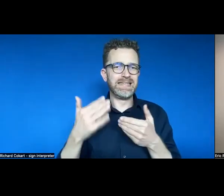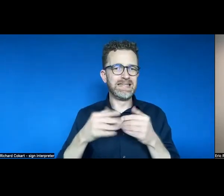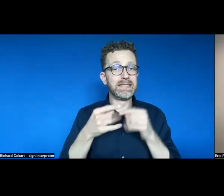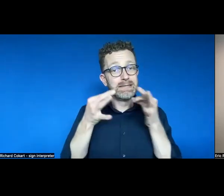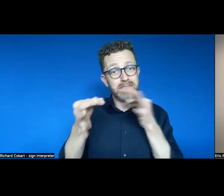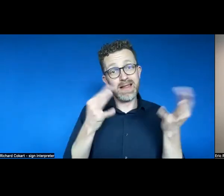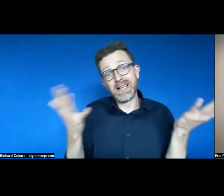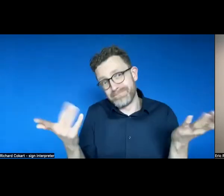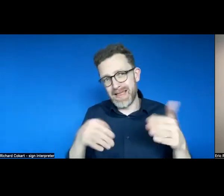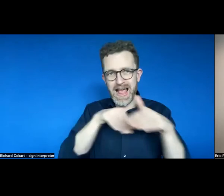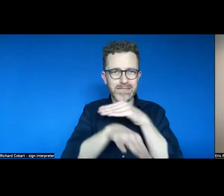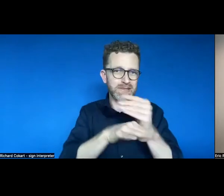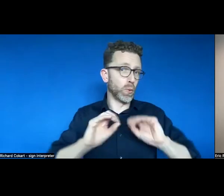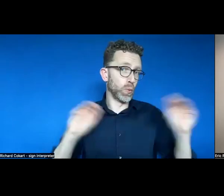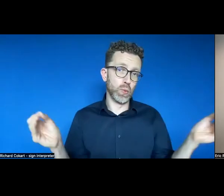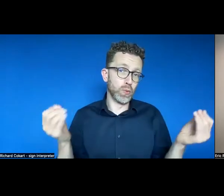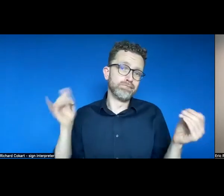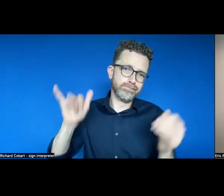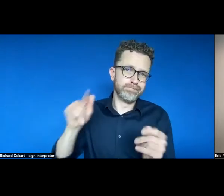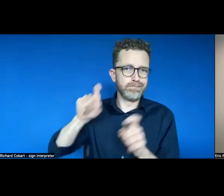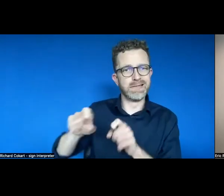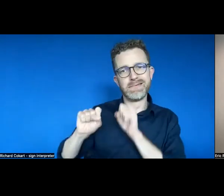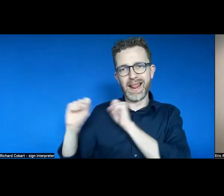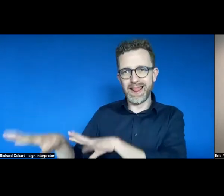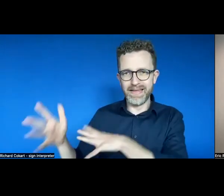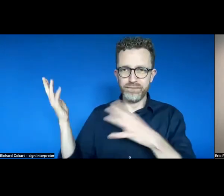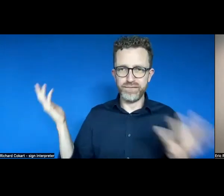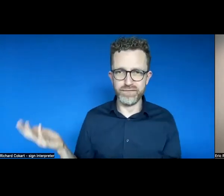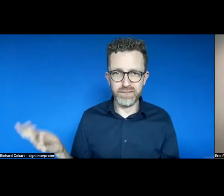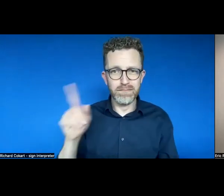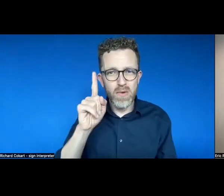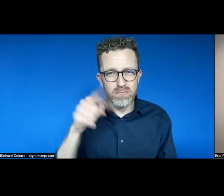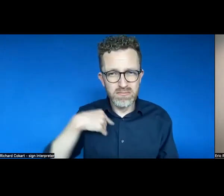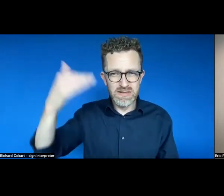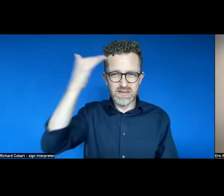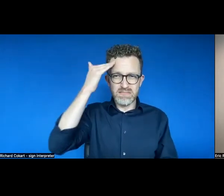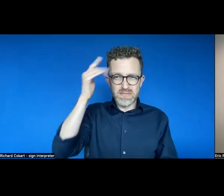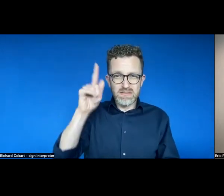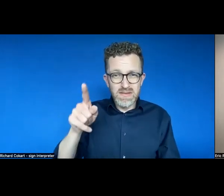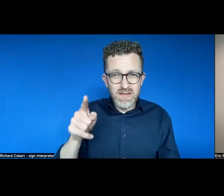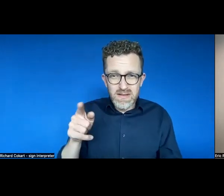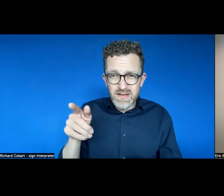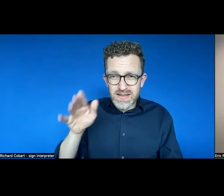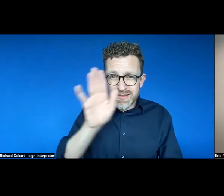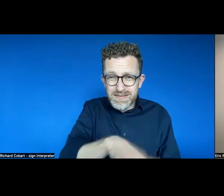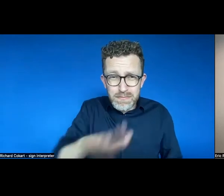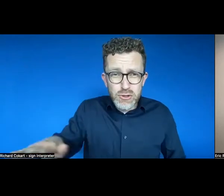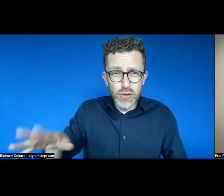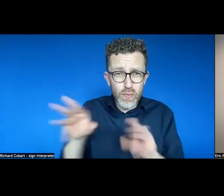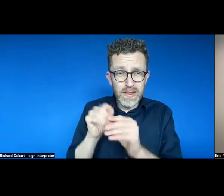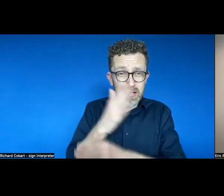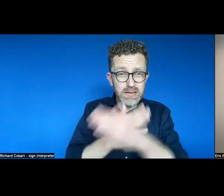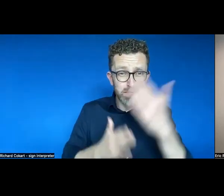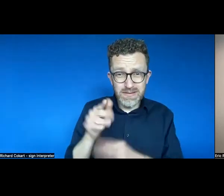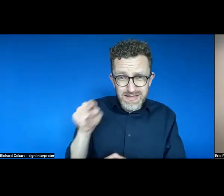and you put them in these places. That's why these places are so dangerous. We asked the staff, they said, in a